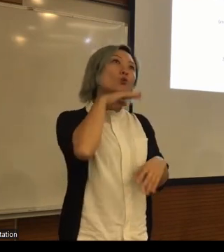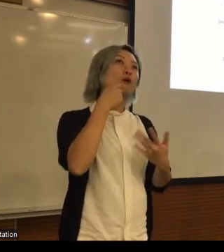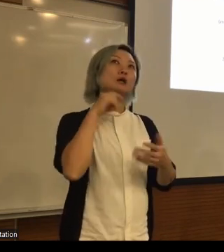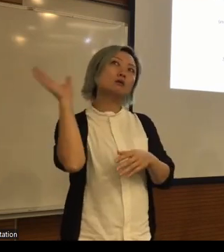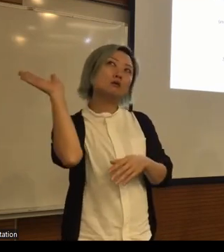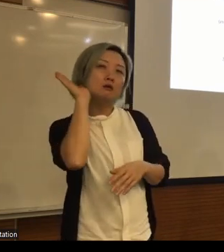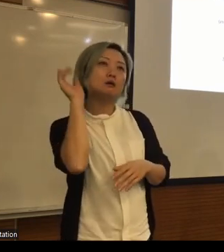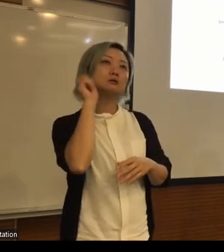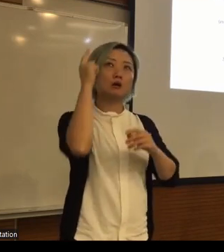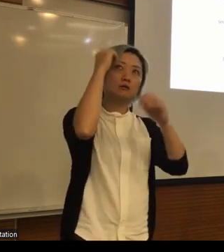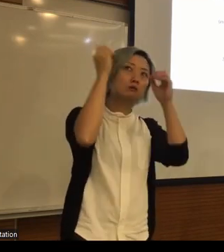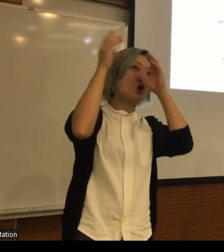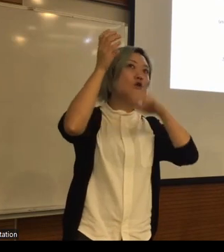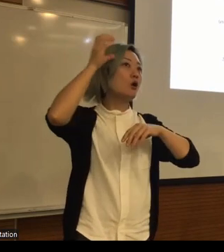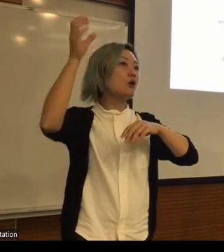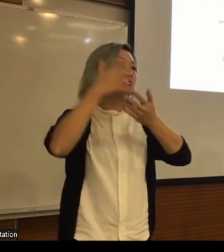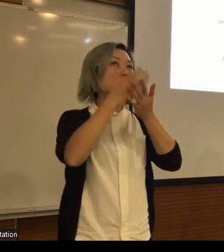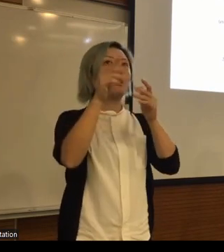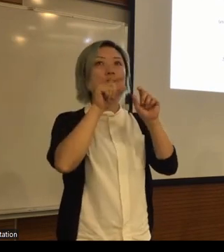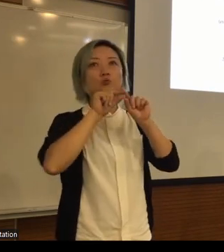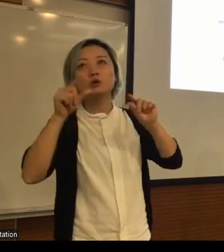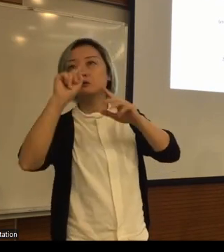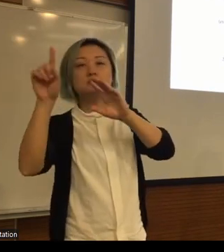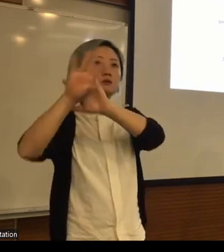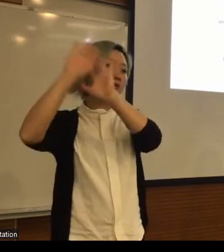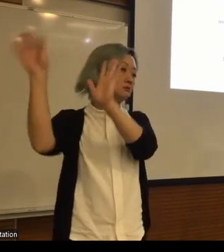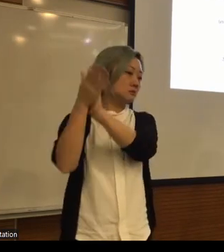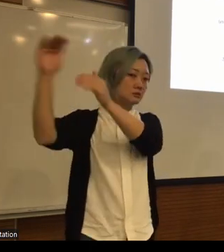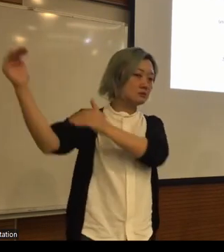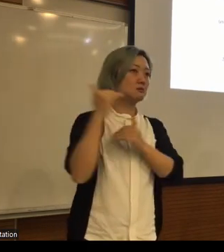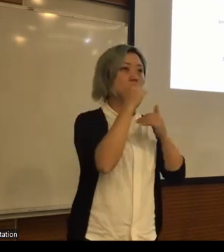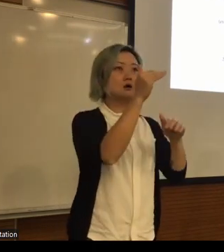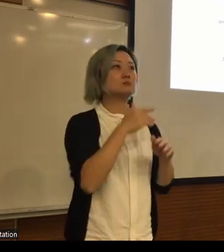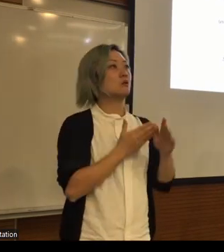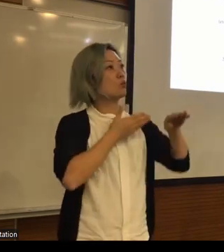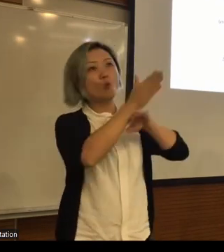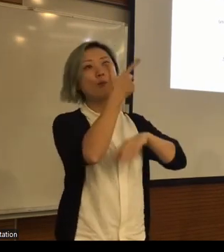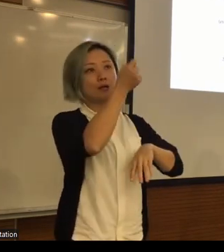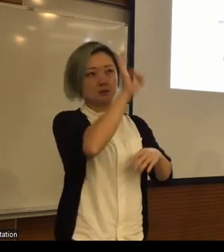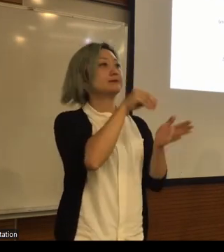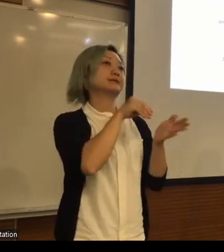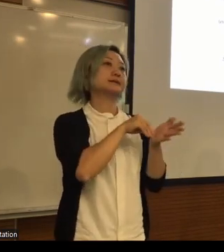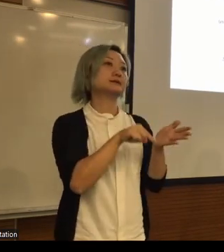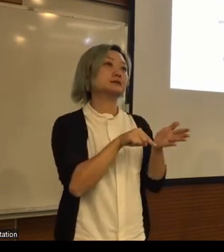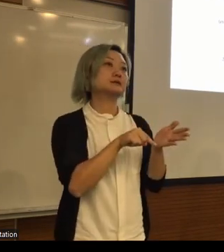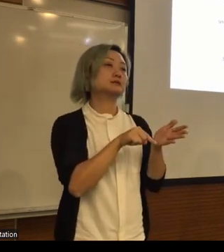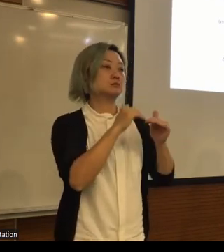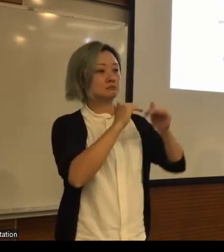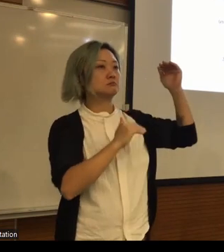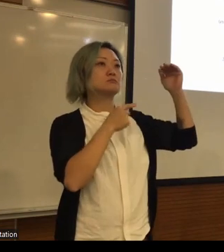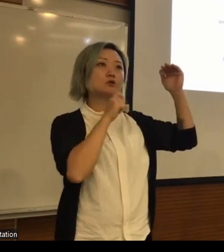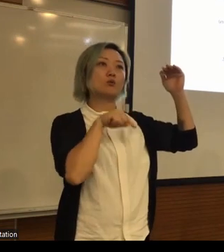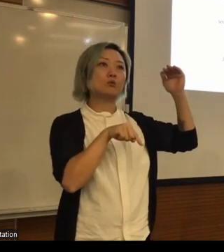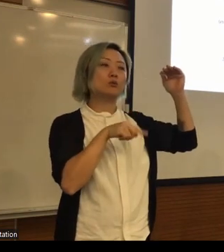It all depends where you set your sights. And I think this was too stressful,